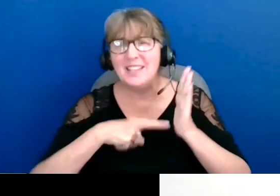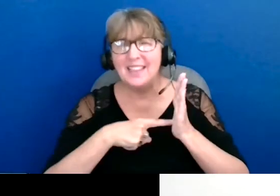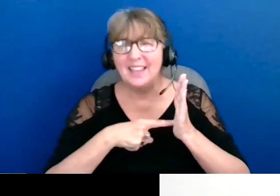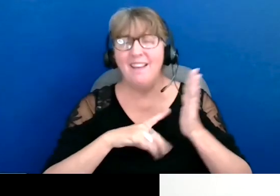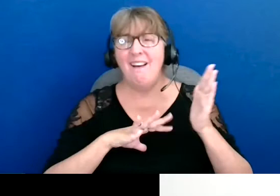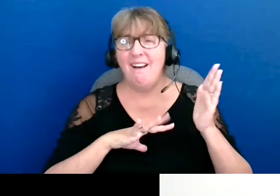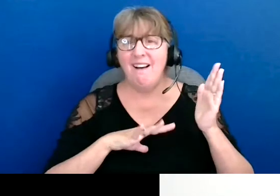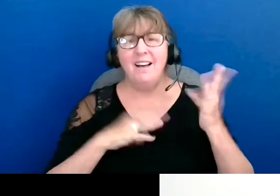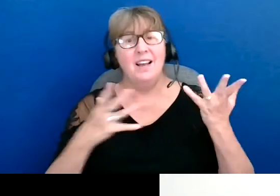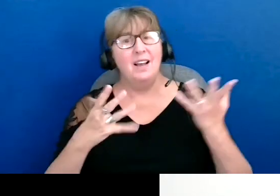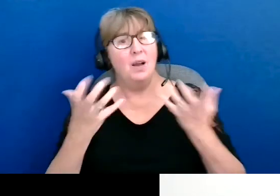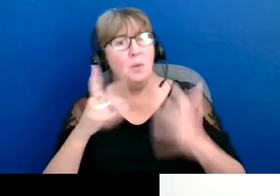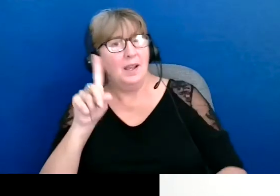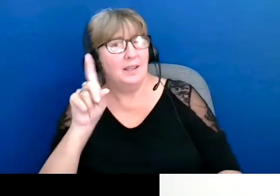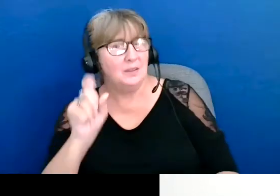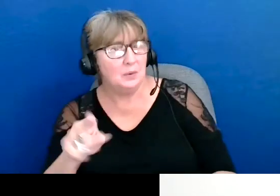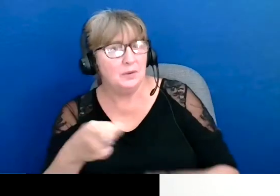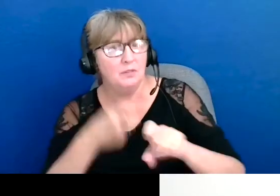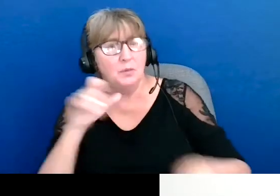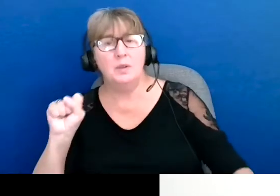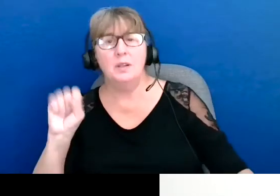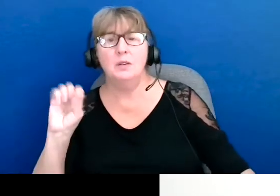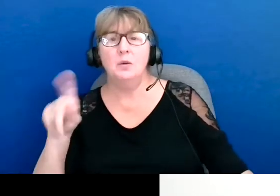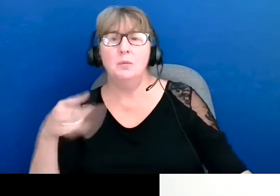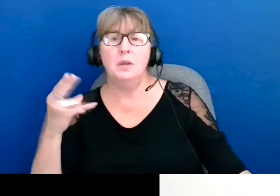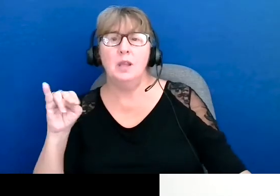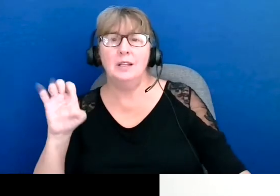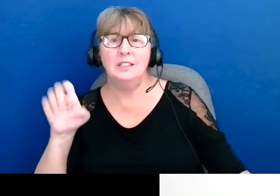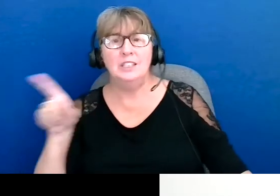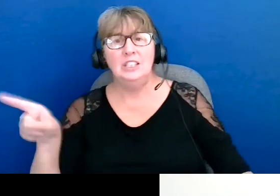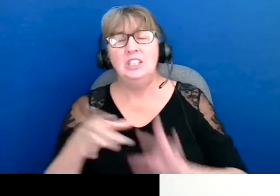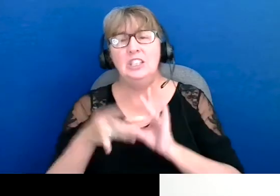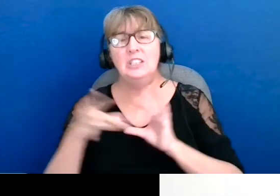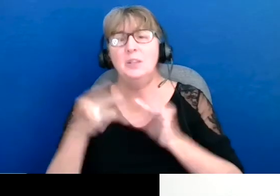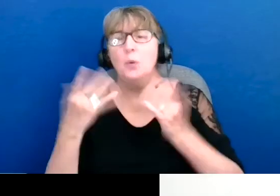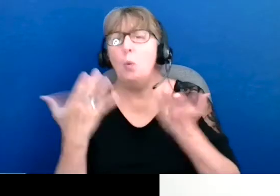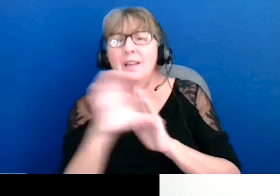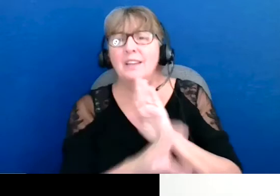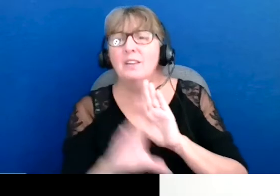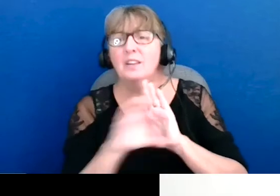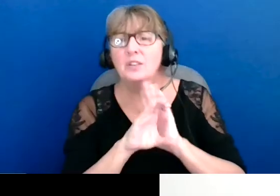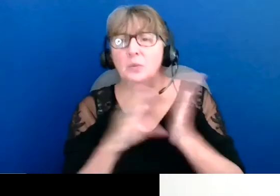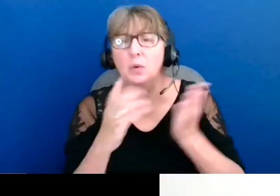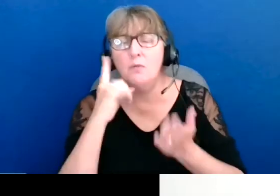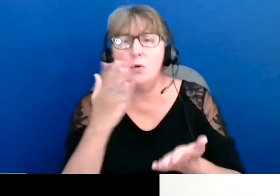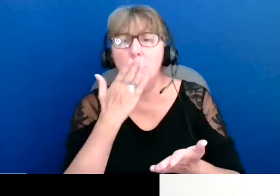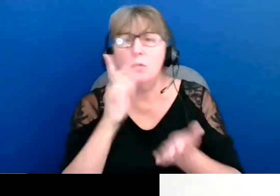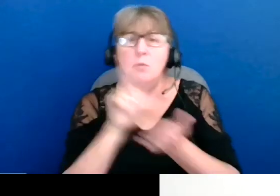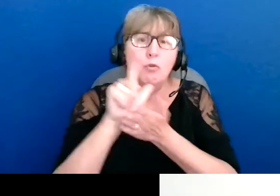to ask this question from Sophie. She said, what do you think are some of the characteristics in a good lawyer?